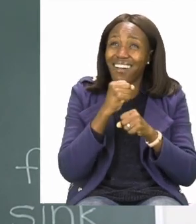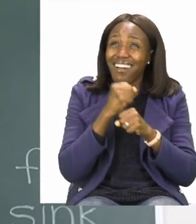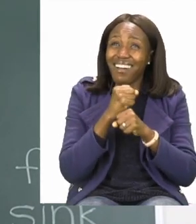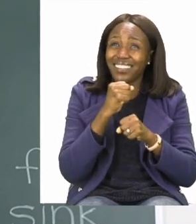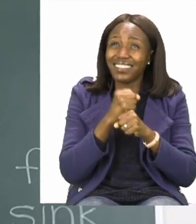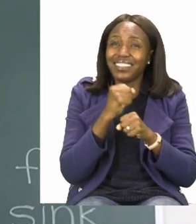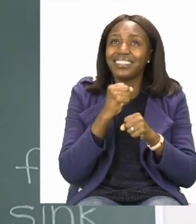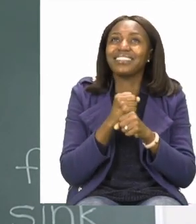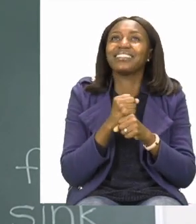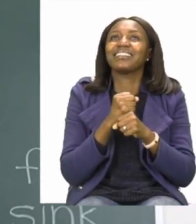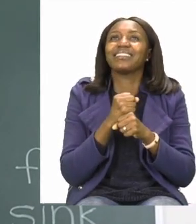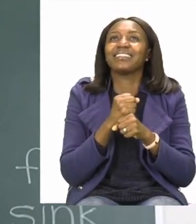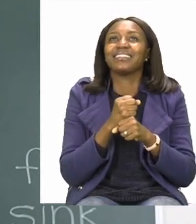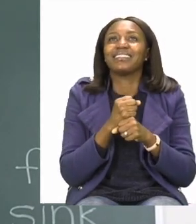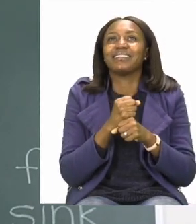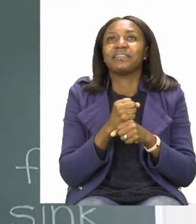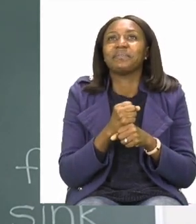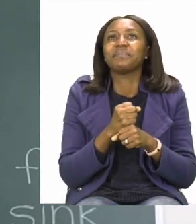hard,